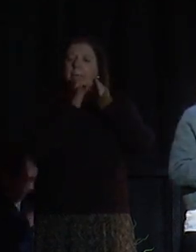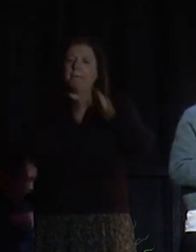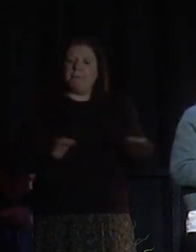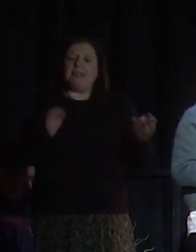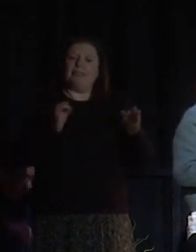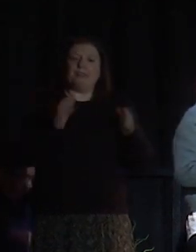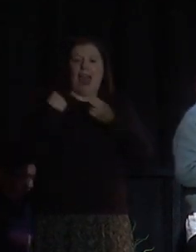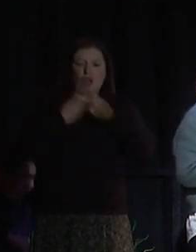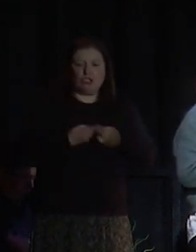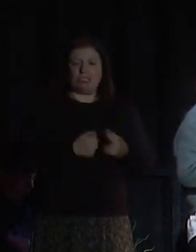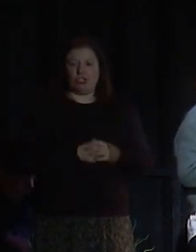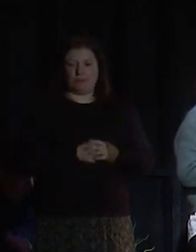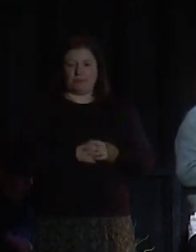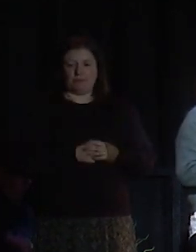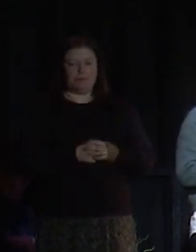local communities.